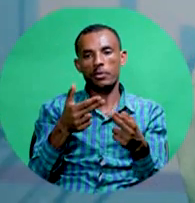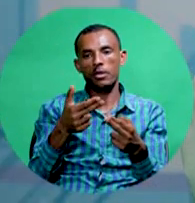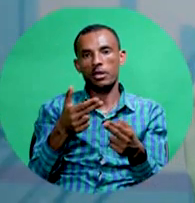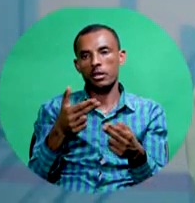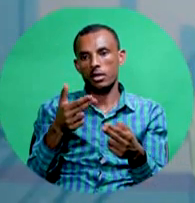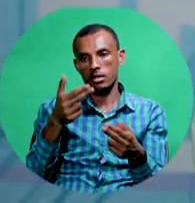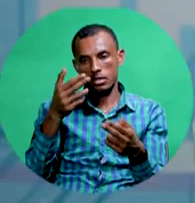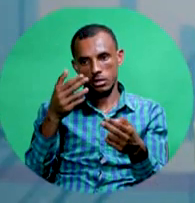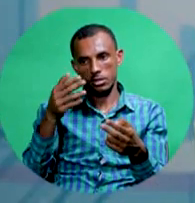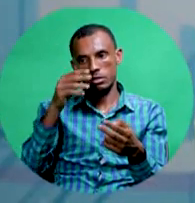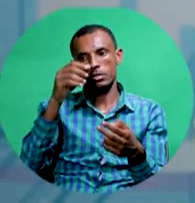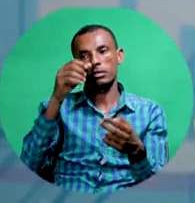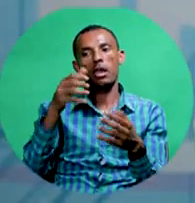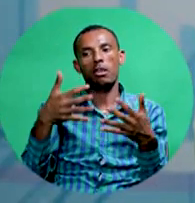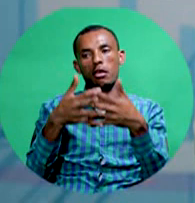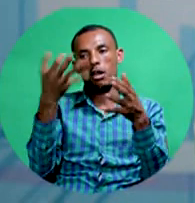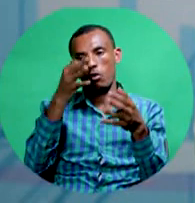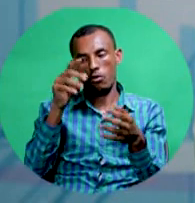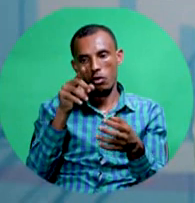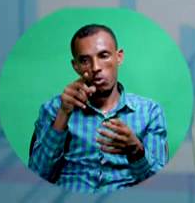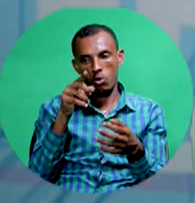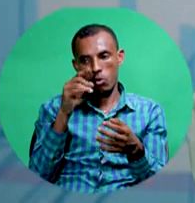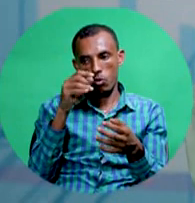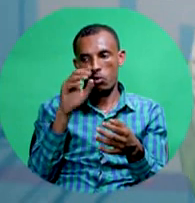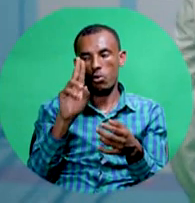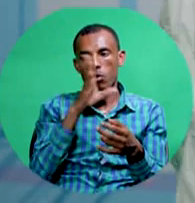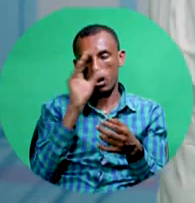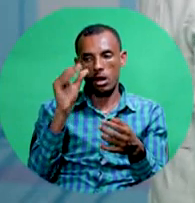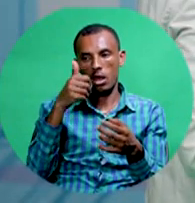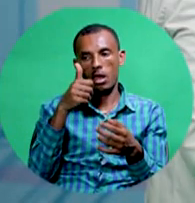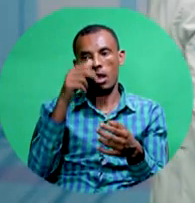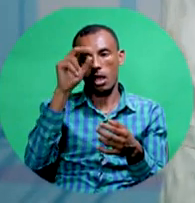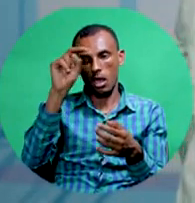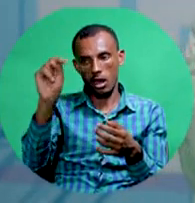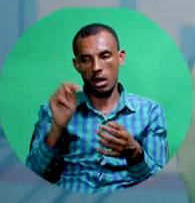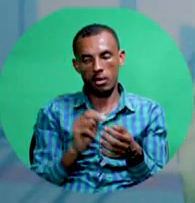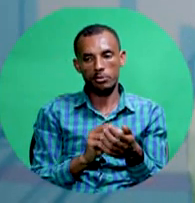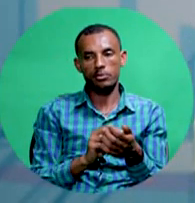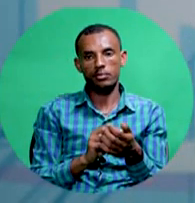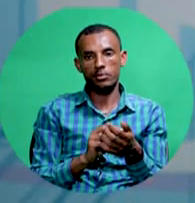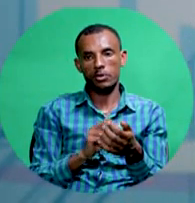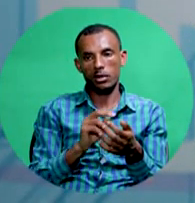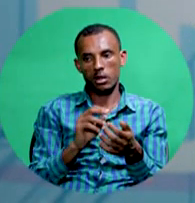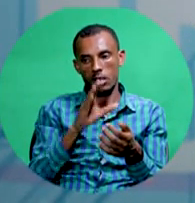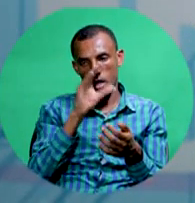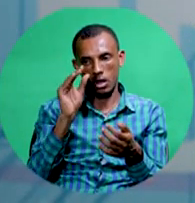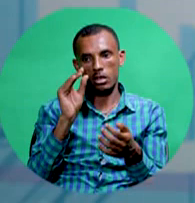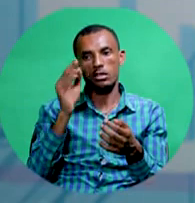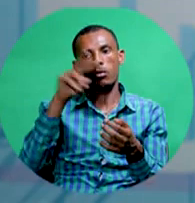of u d, u the power of n, I forgot n here, u the power of n, u the power of